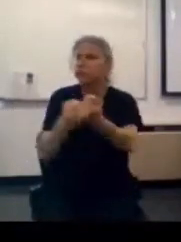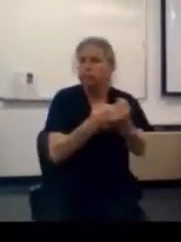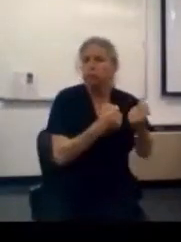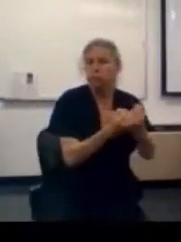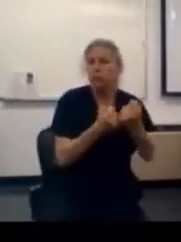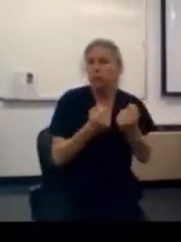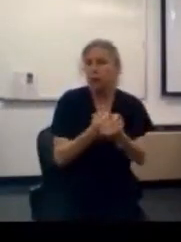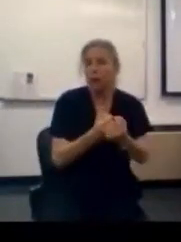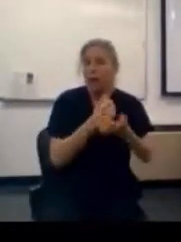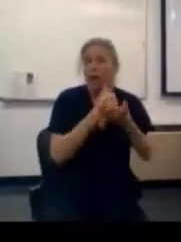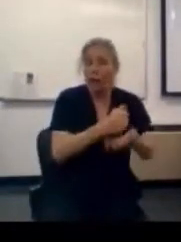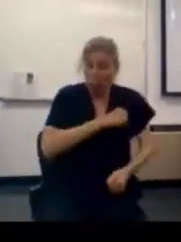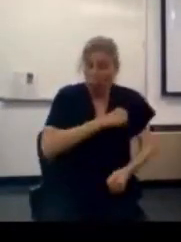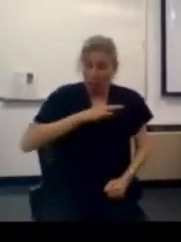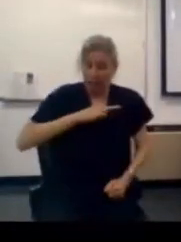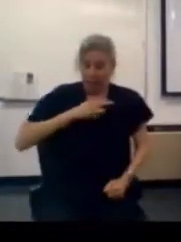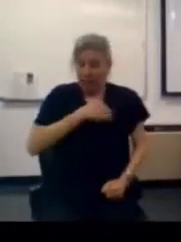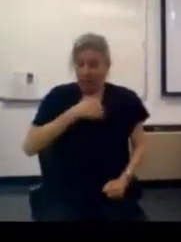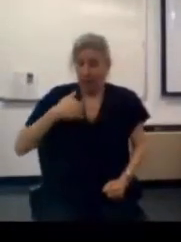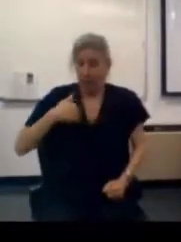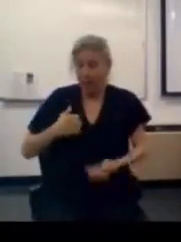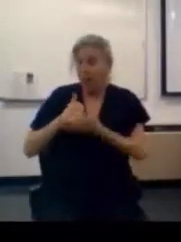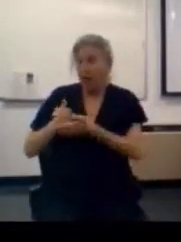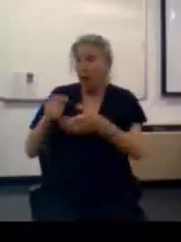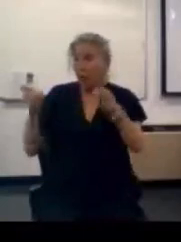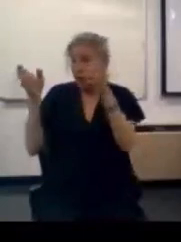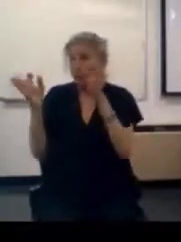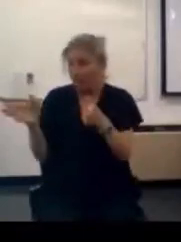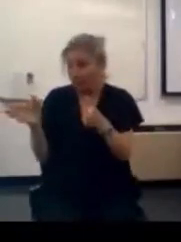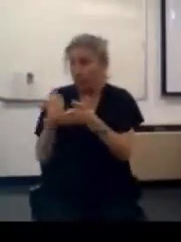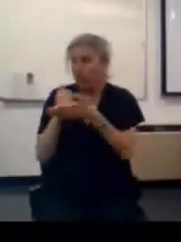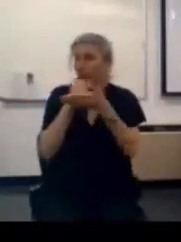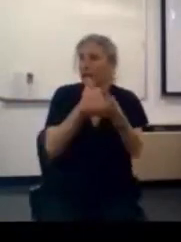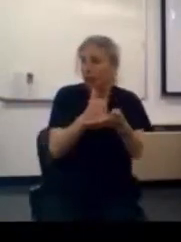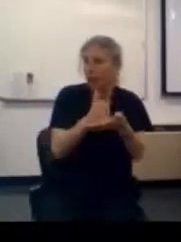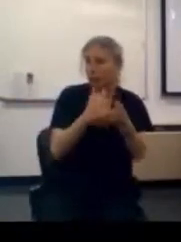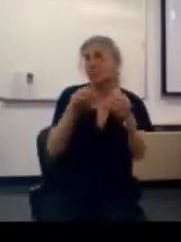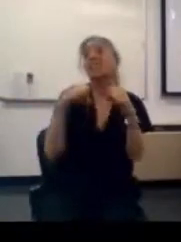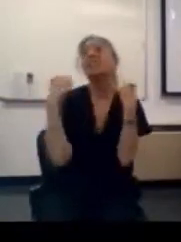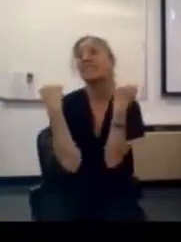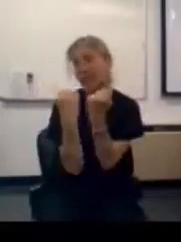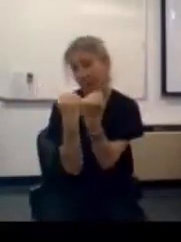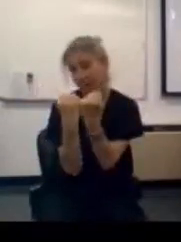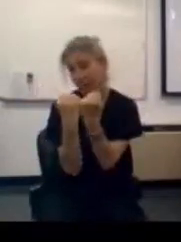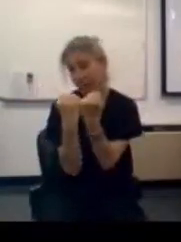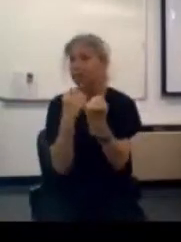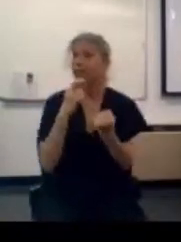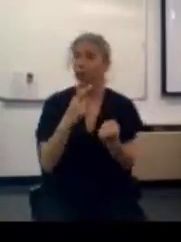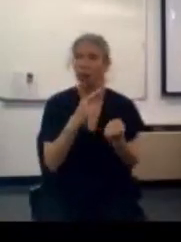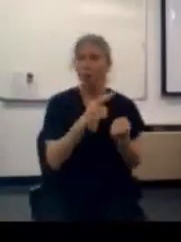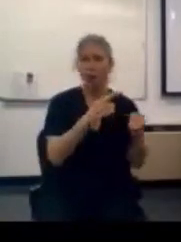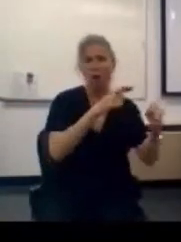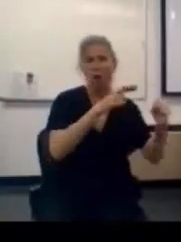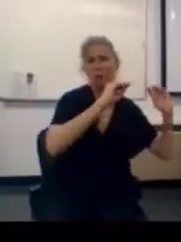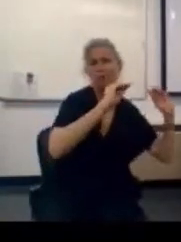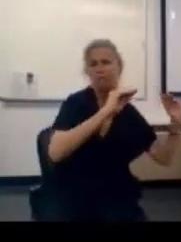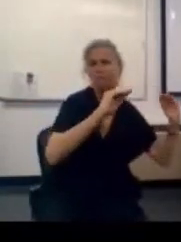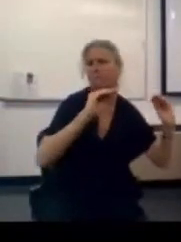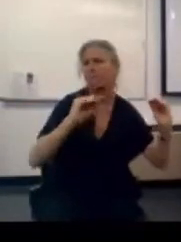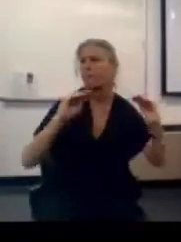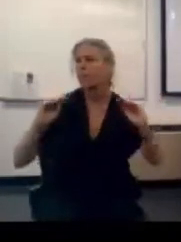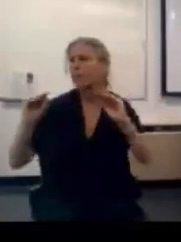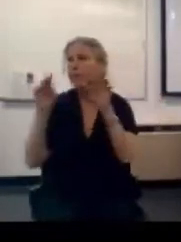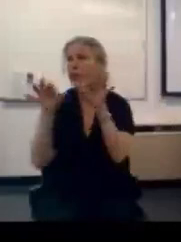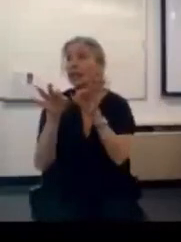help advocate, whether it is on behalf of an employee, on behalf of a manager, on behalf of, you know, society, or just